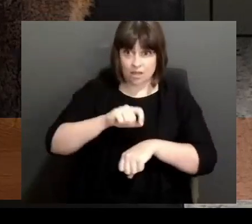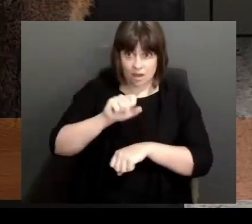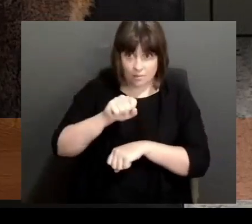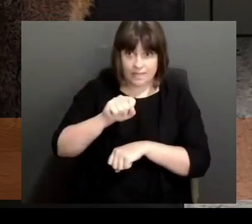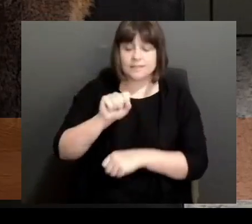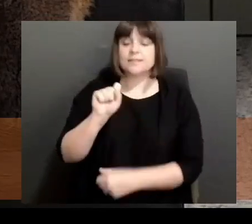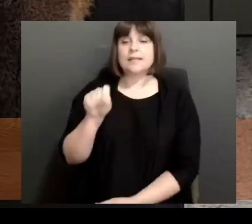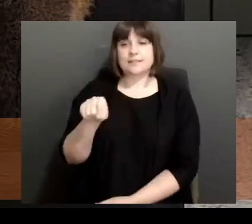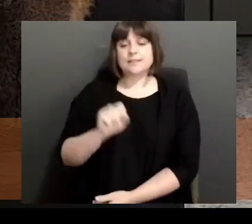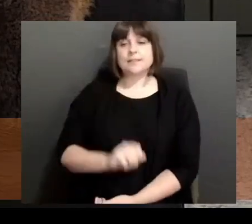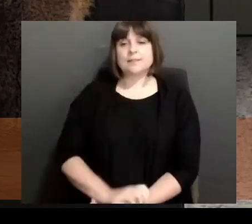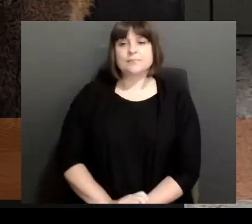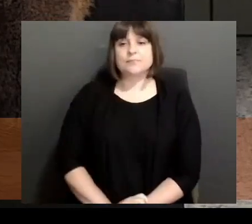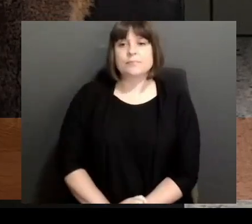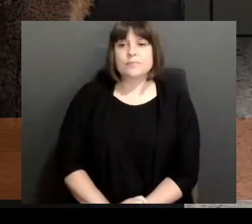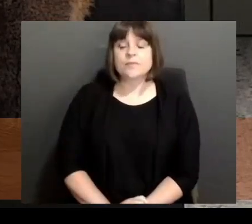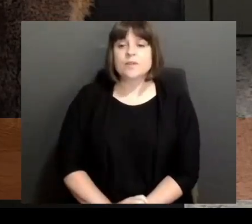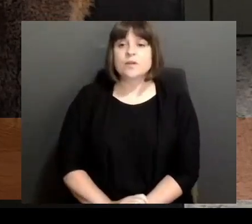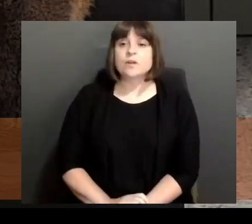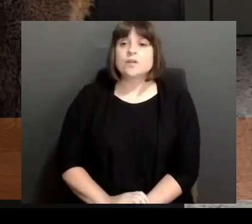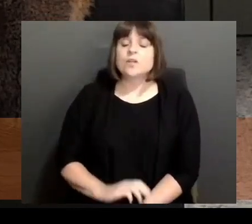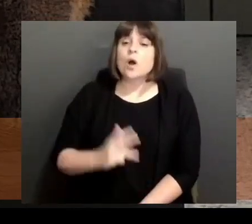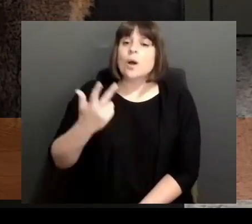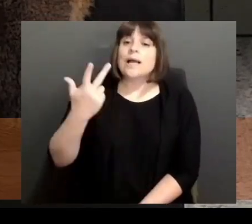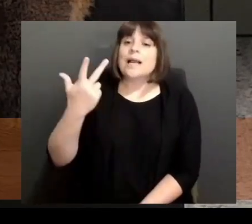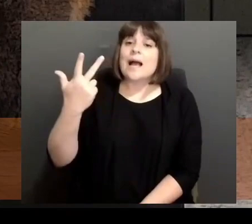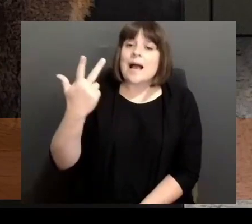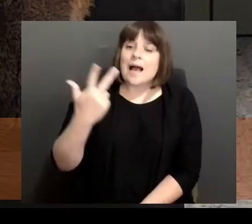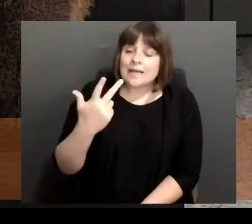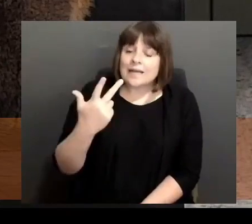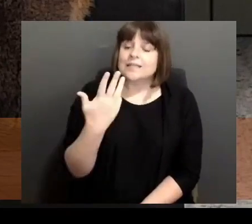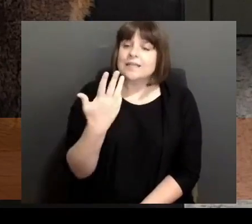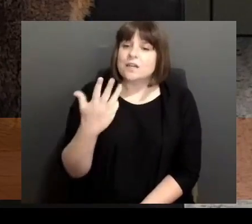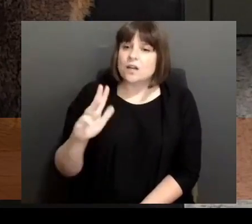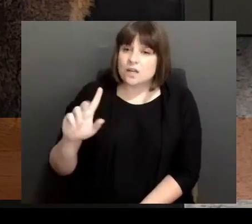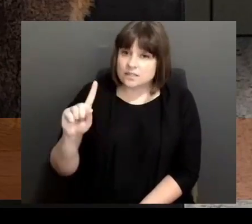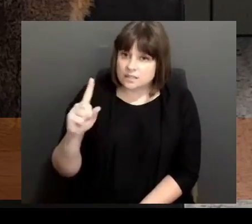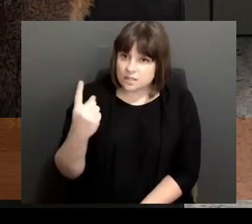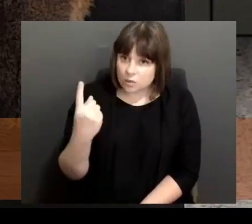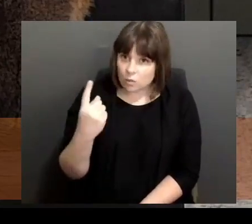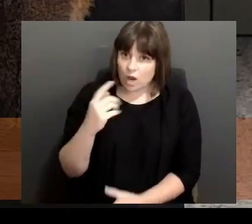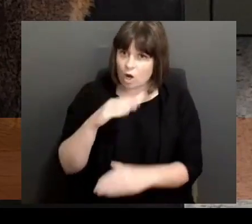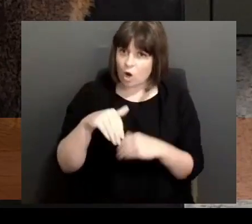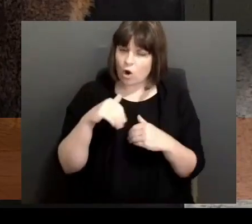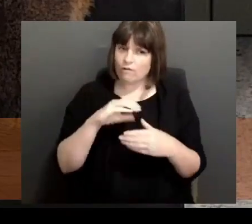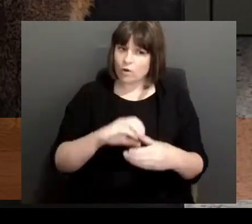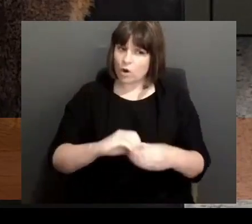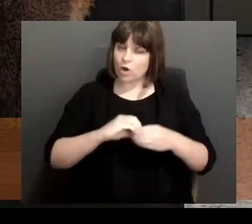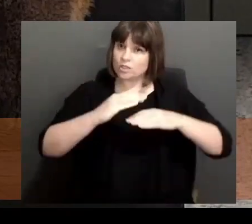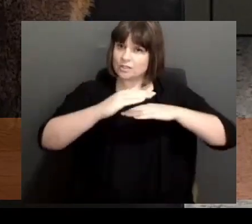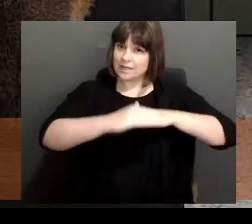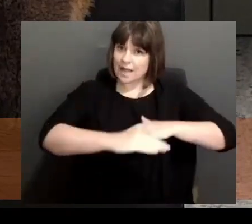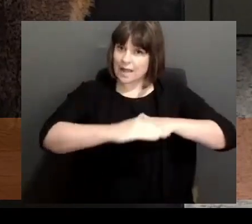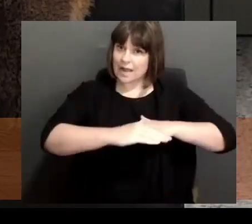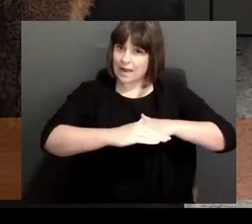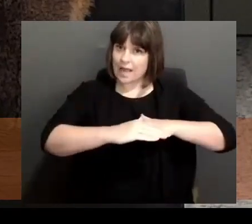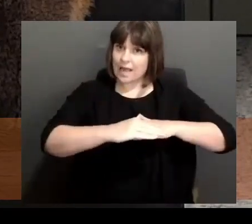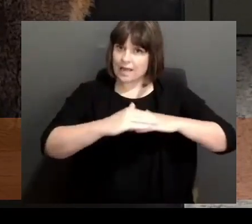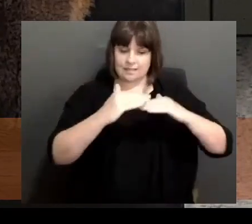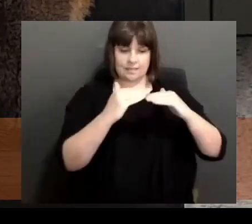Now, what happened in 1891 in terms of ownership of land above and below the